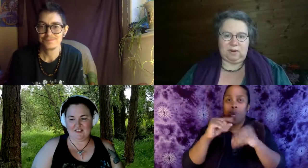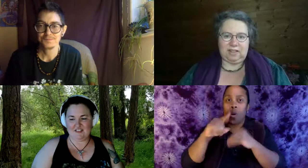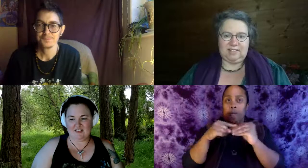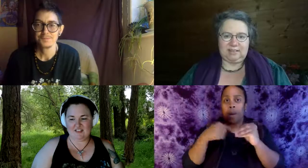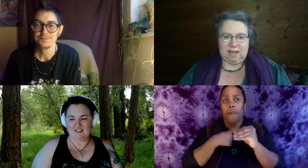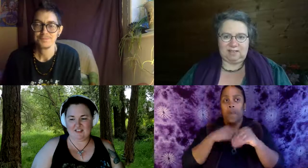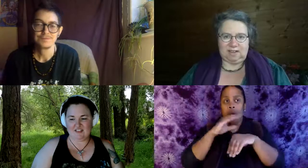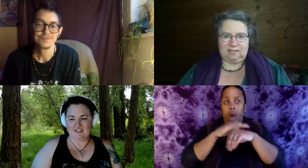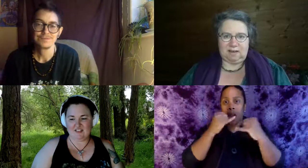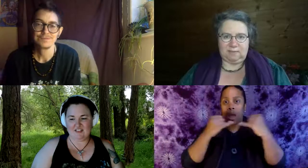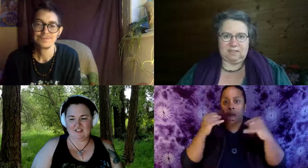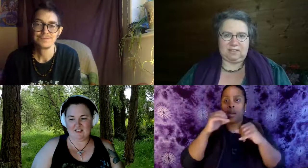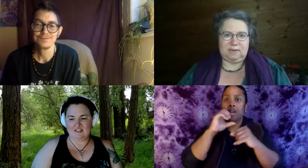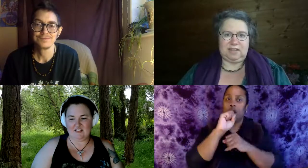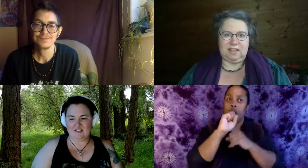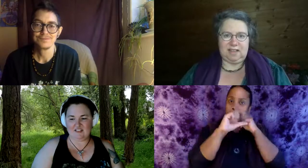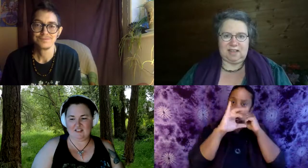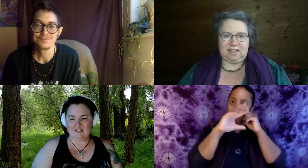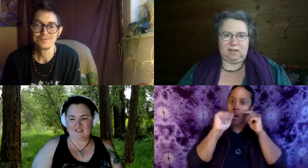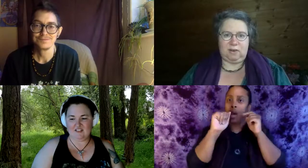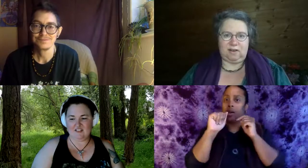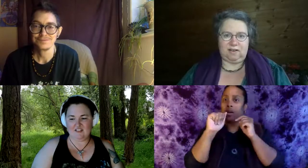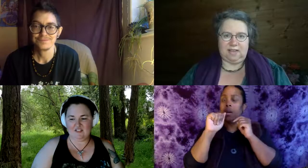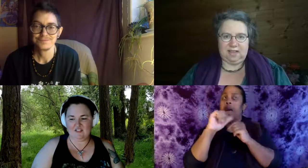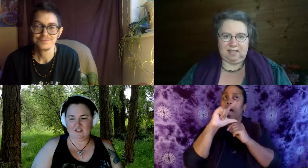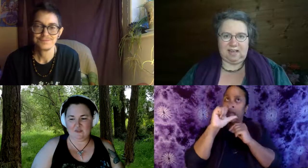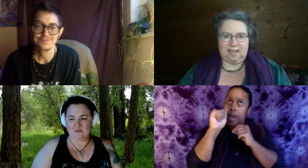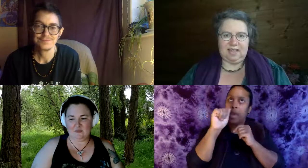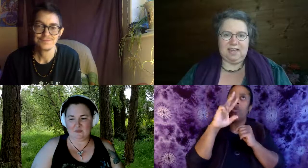at LaureliShimayo.com. That's spelled